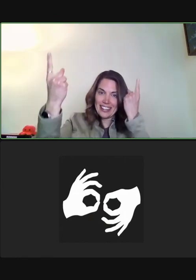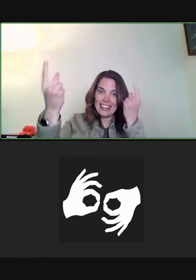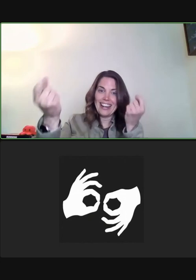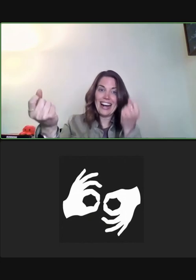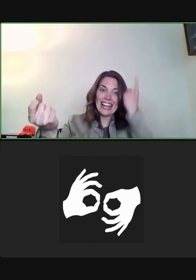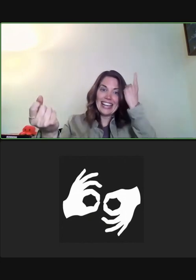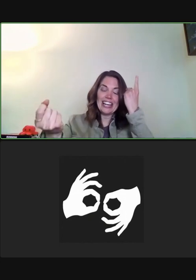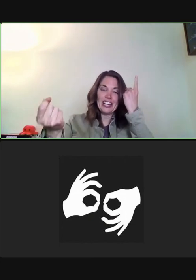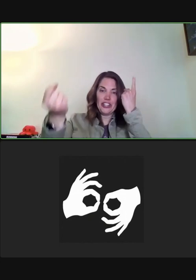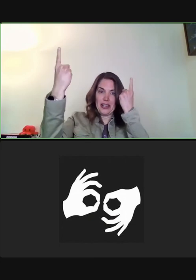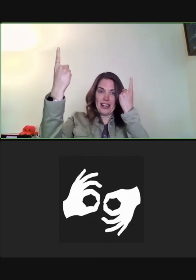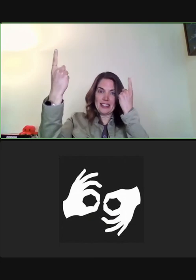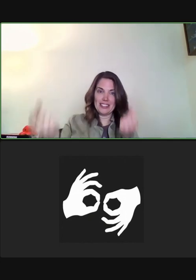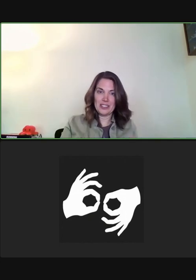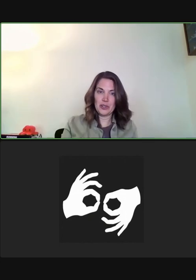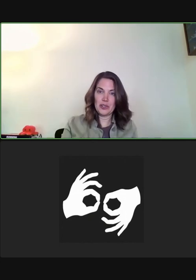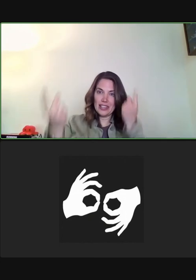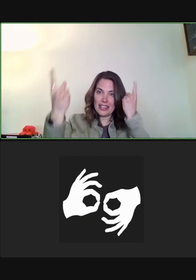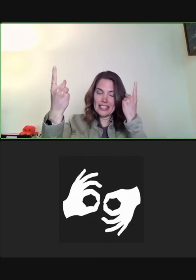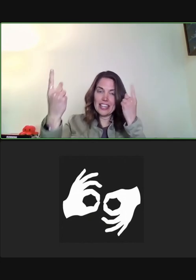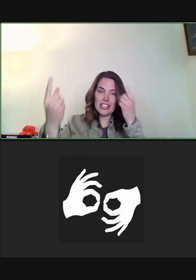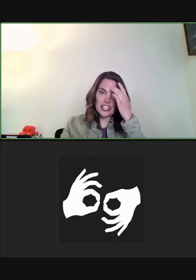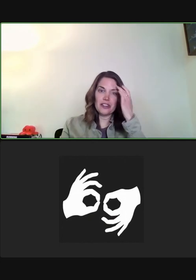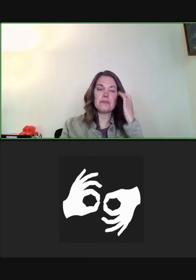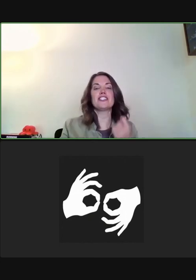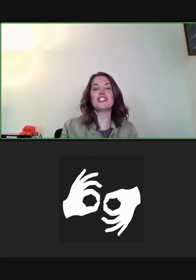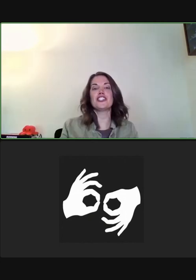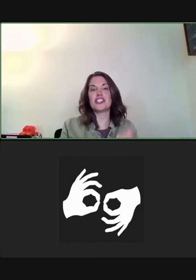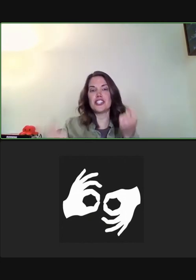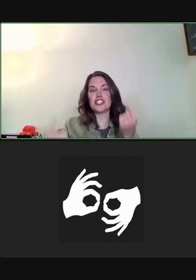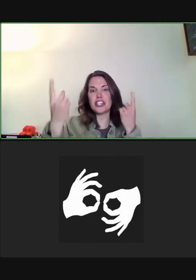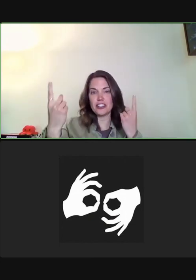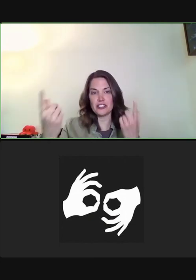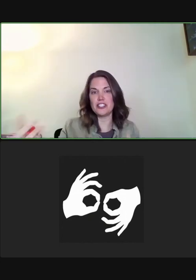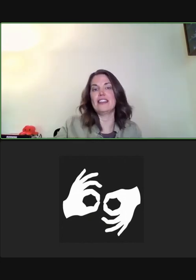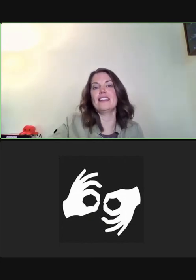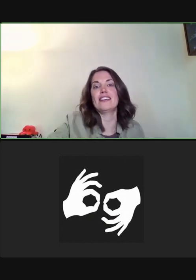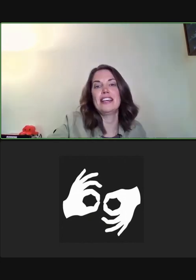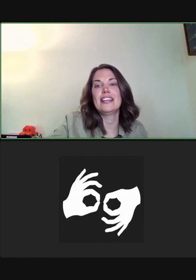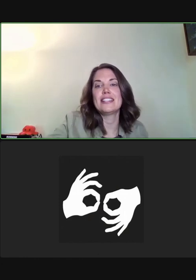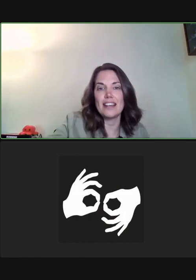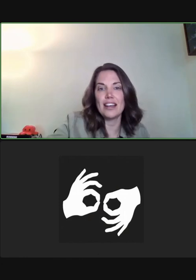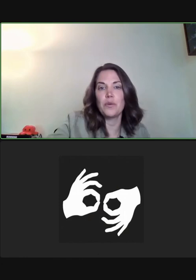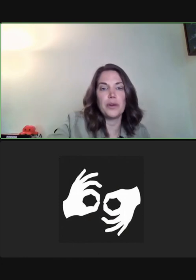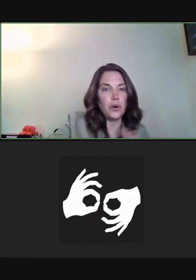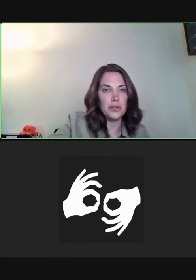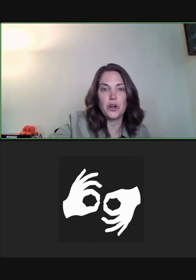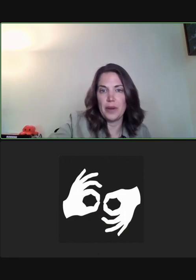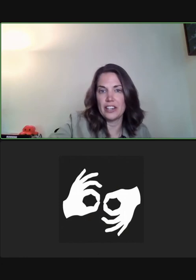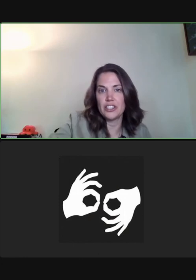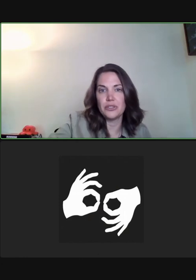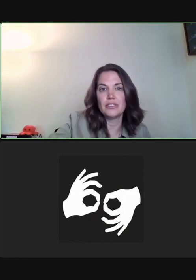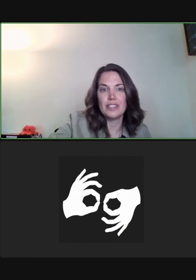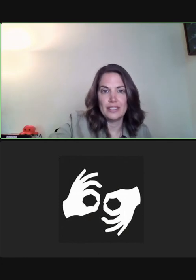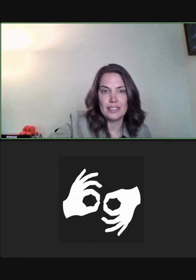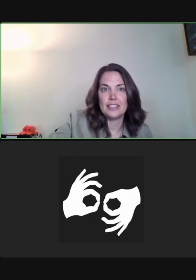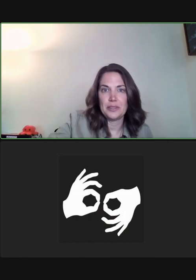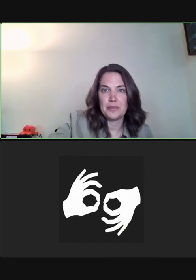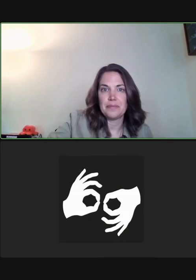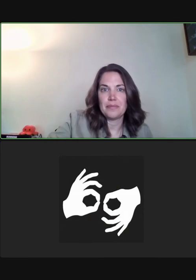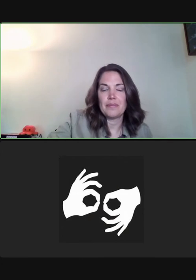love this sign. I get it, you get it. It's that shared message, that shared understanding. It's kind of what we always go back